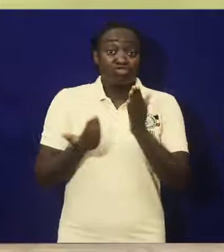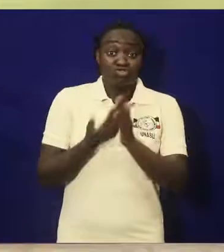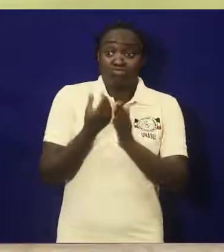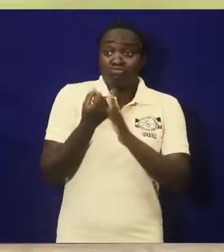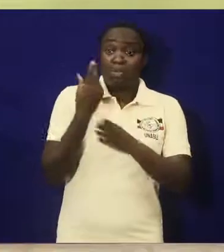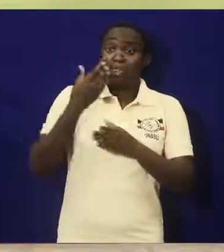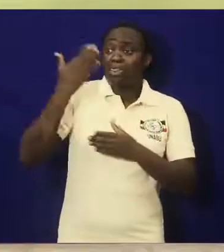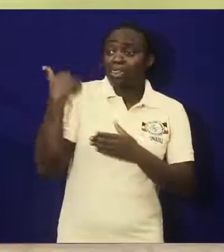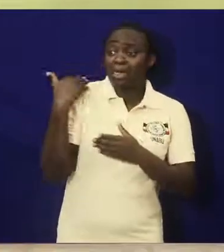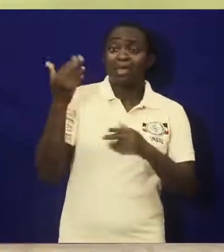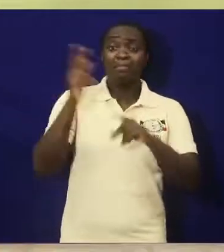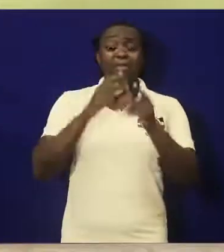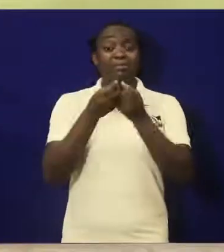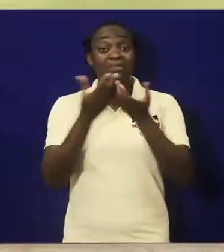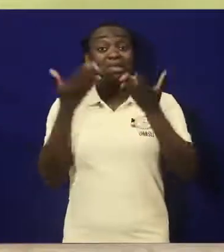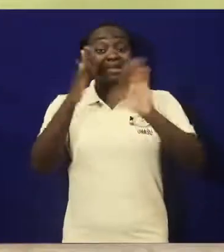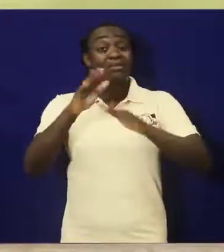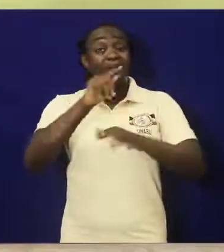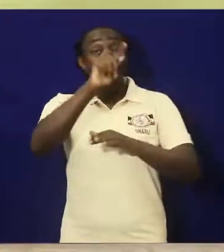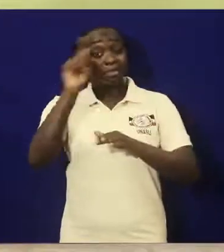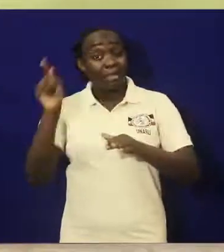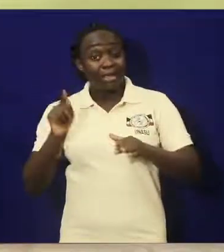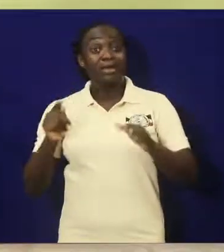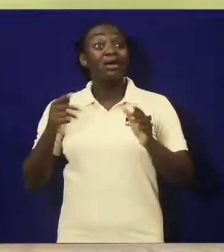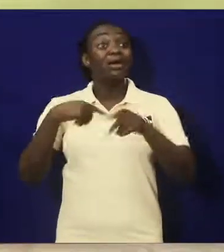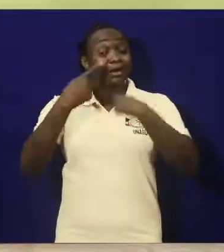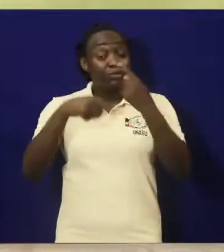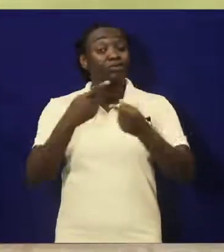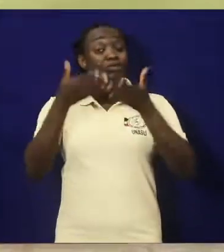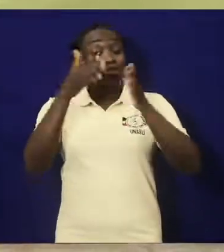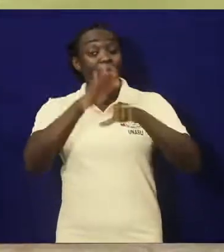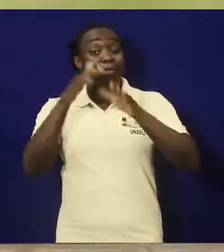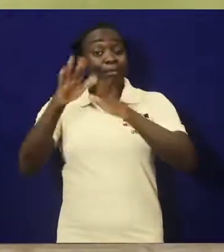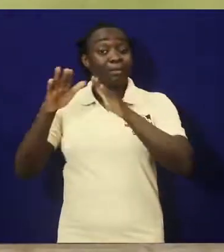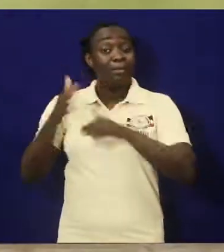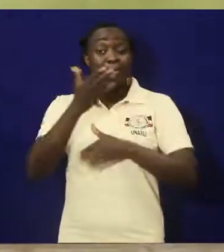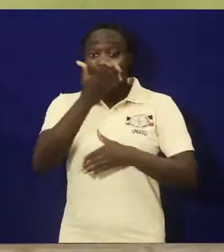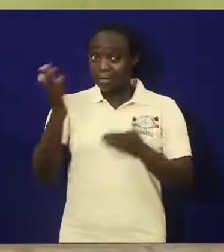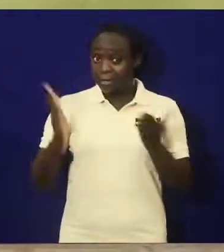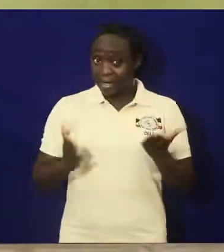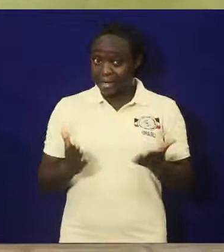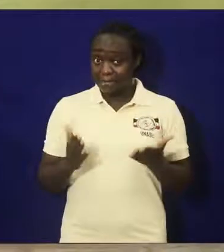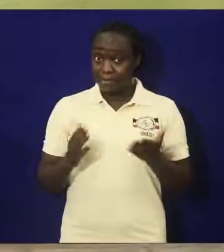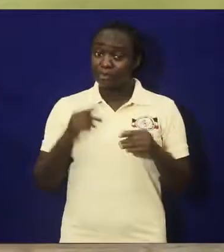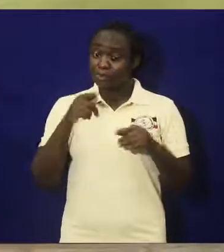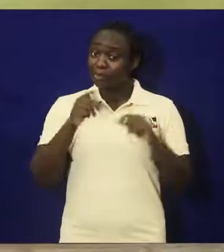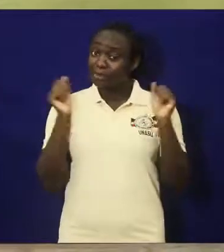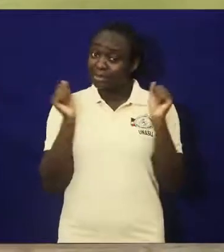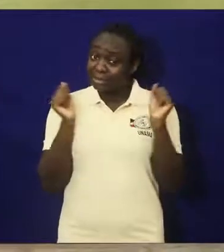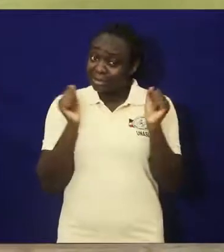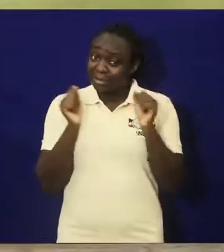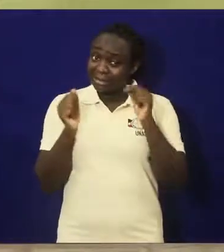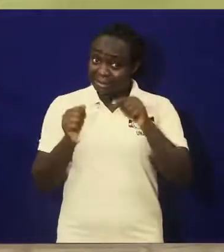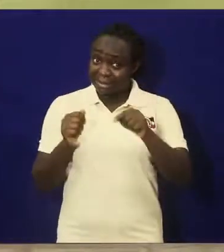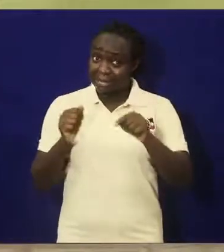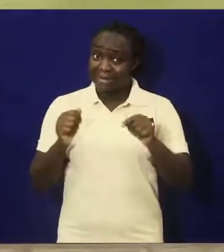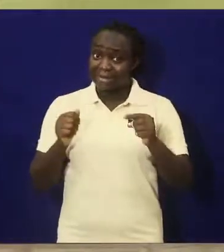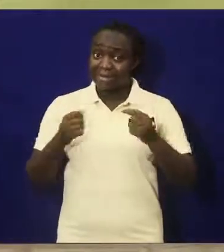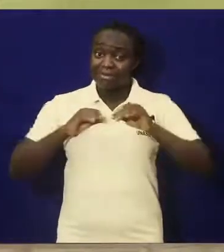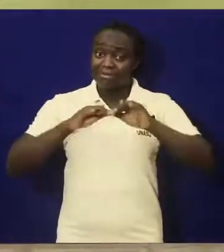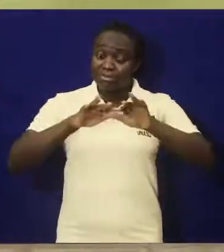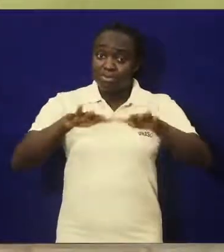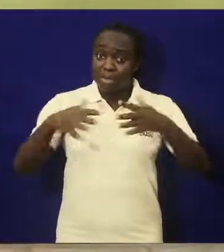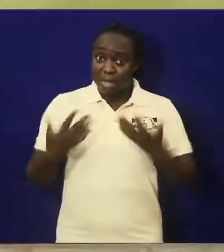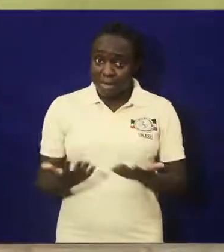many people in the world, and it is still killing many. This disease spreads when